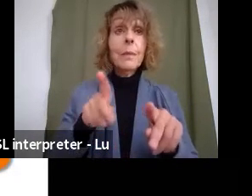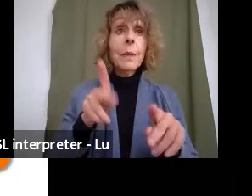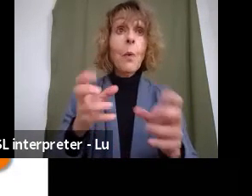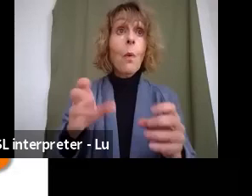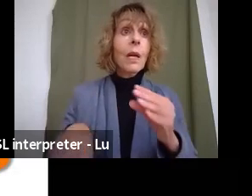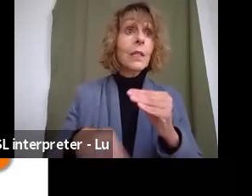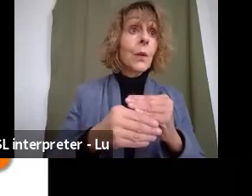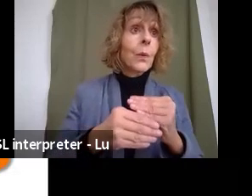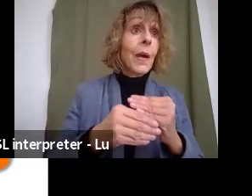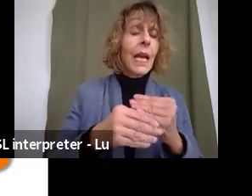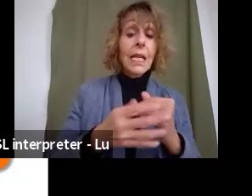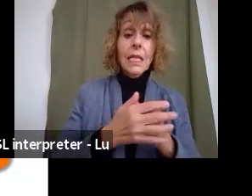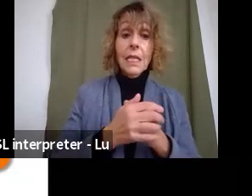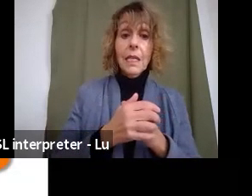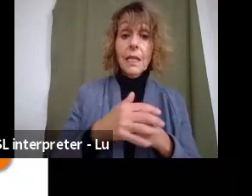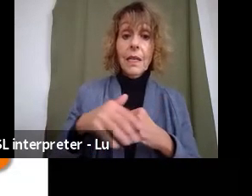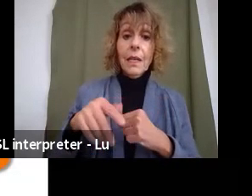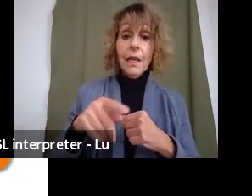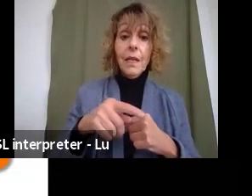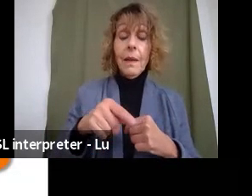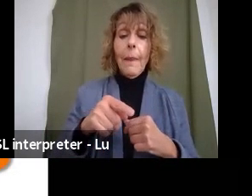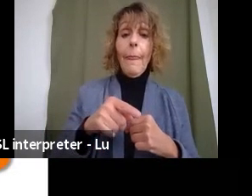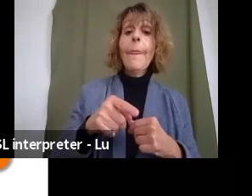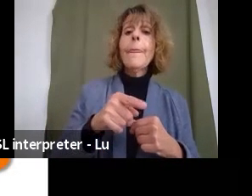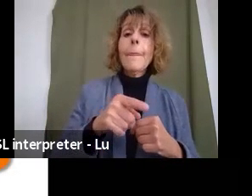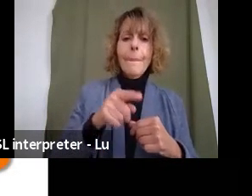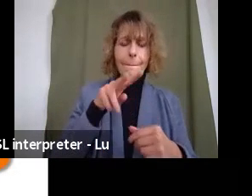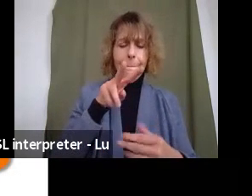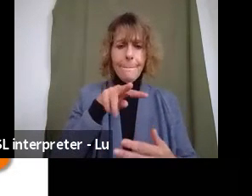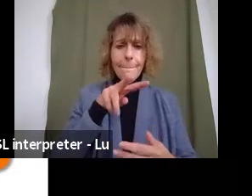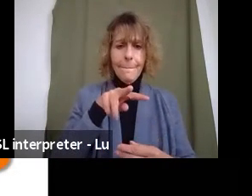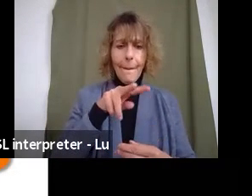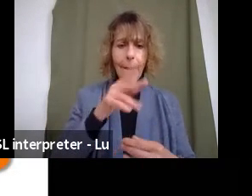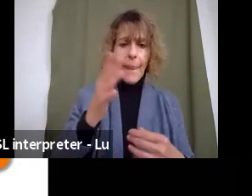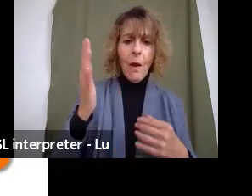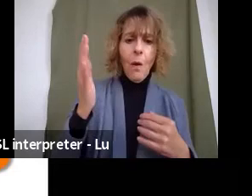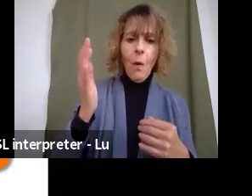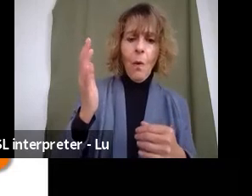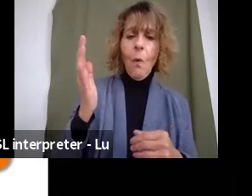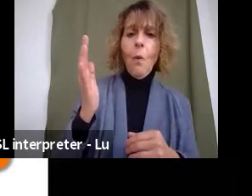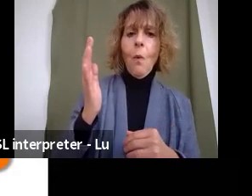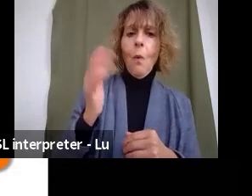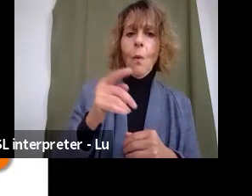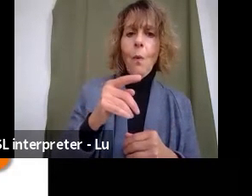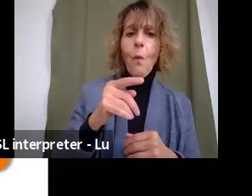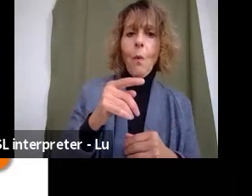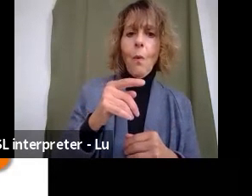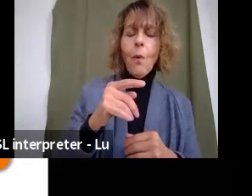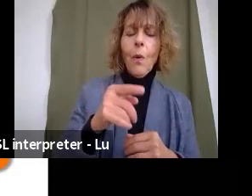Let's see, Laura still had a question about why don't more people who are blind or losing vision don't make the attempt to learn